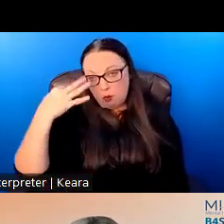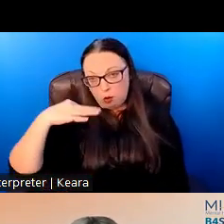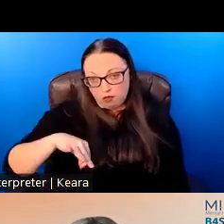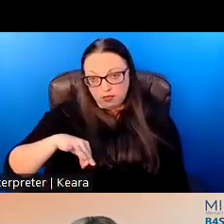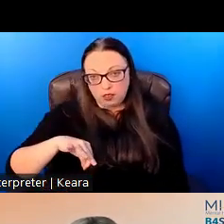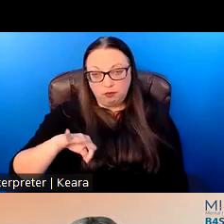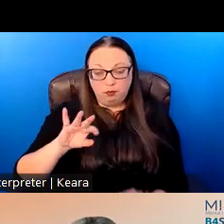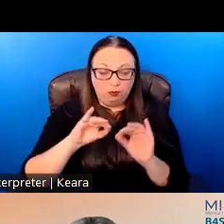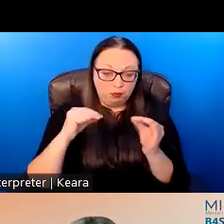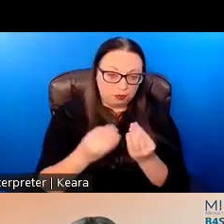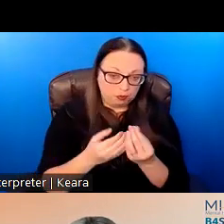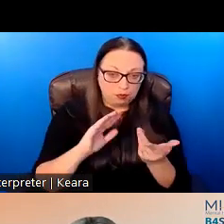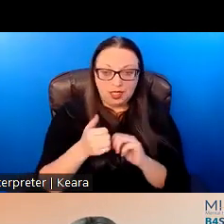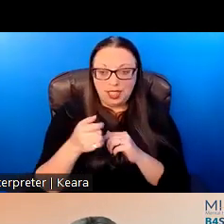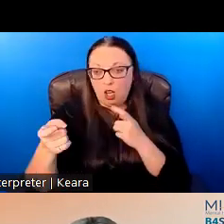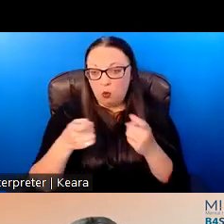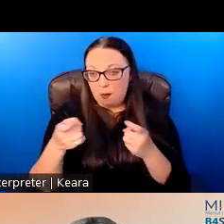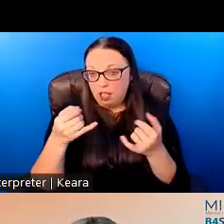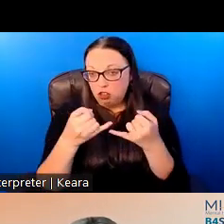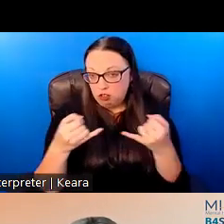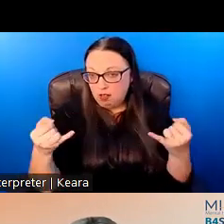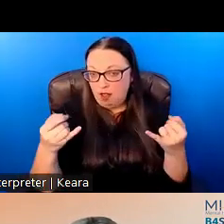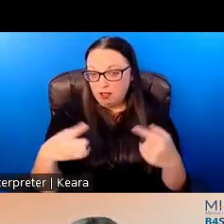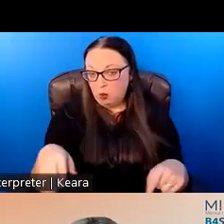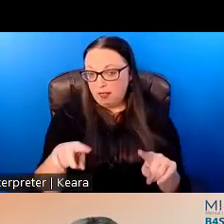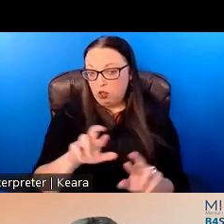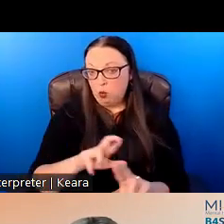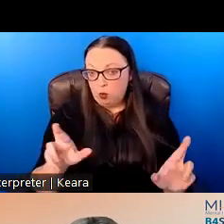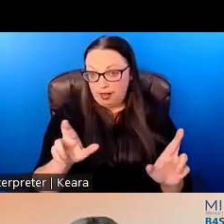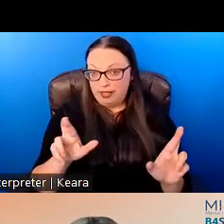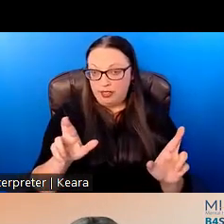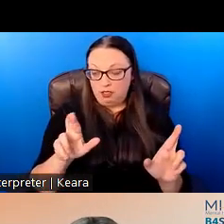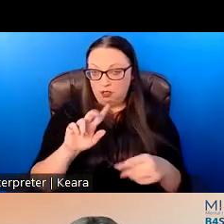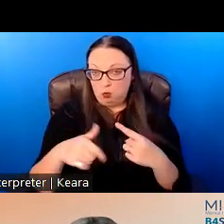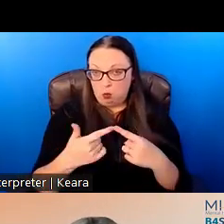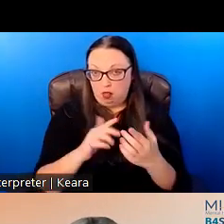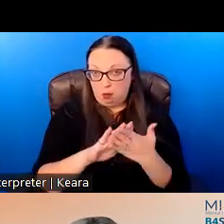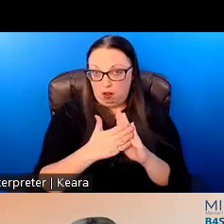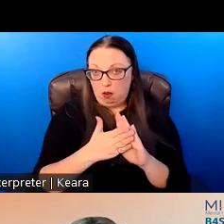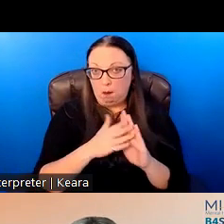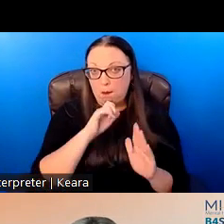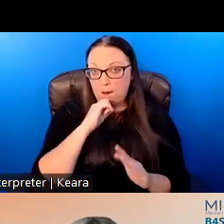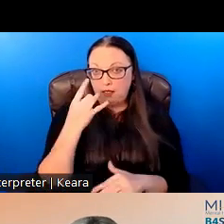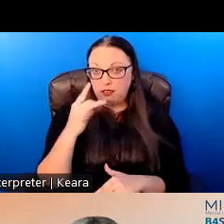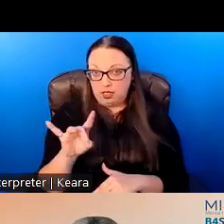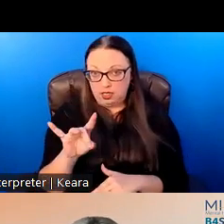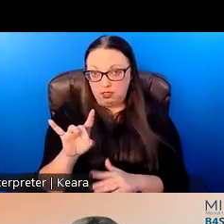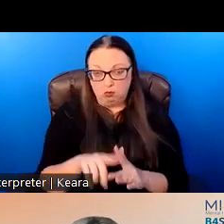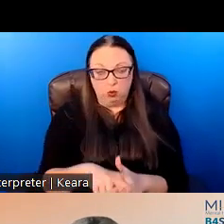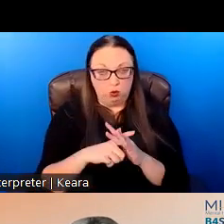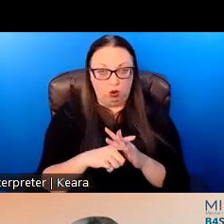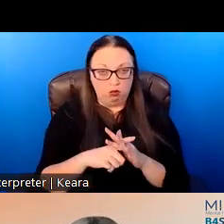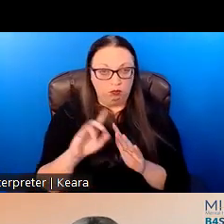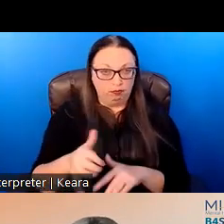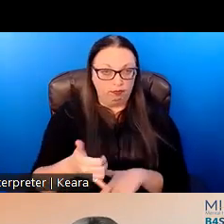and how to manage the line so that they are ready and they're ready to jump on the line when they